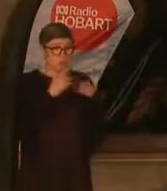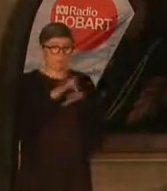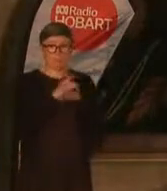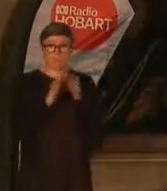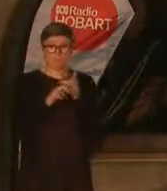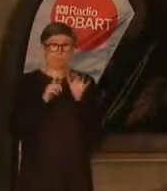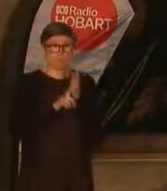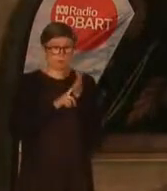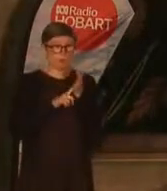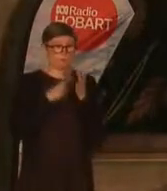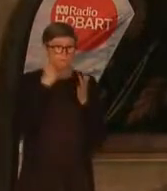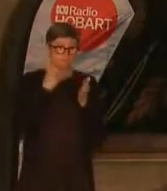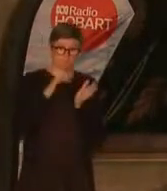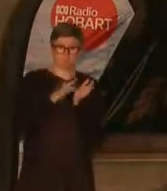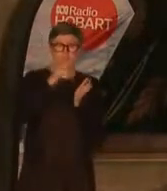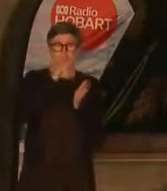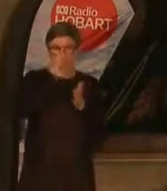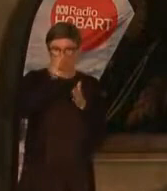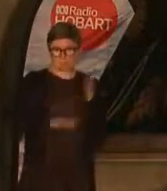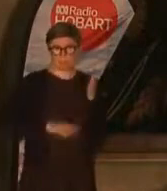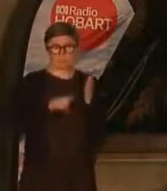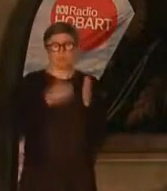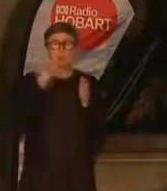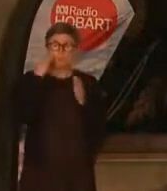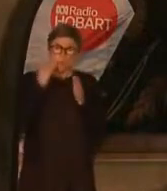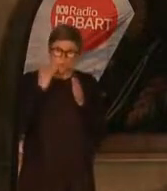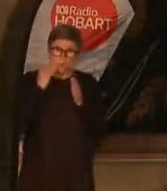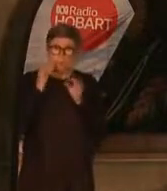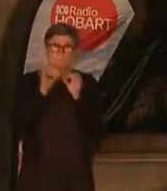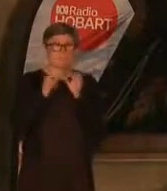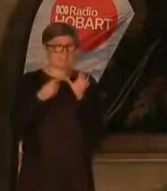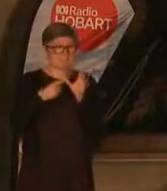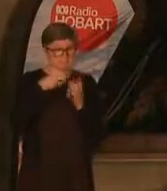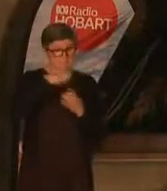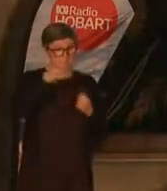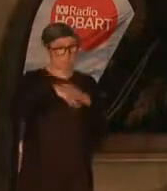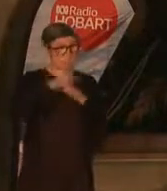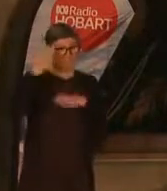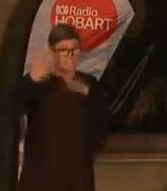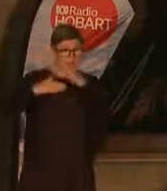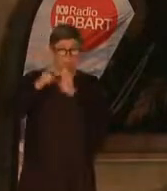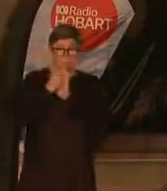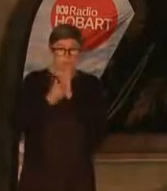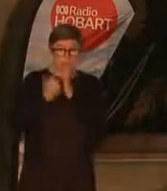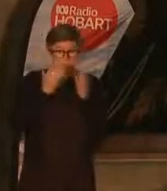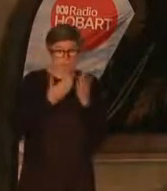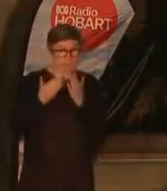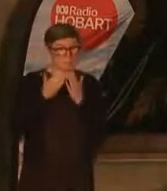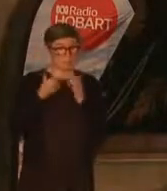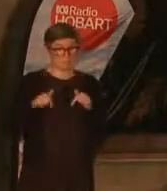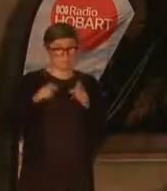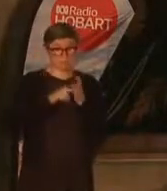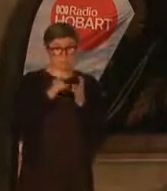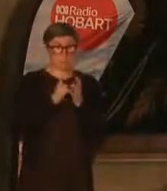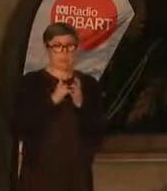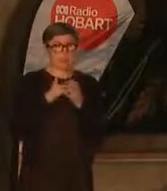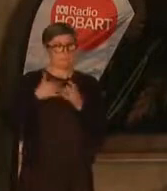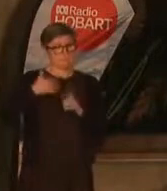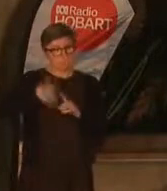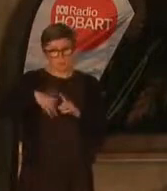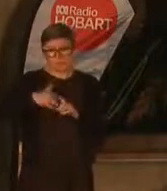experience. Nunami also holds a BA in History and Legal Studies from the University of Tasmania and has a professional background in community work